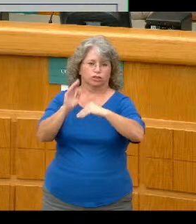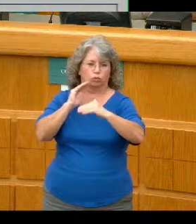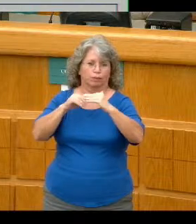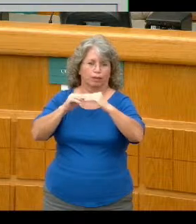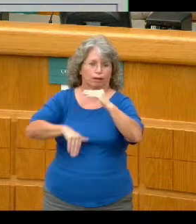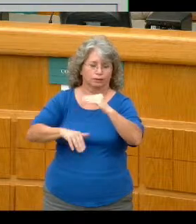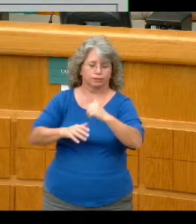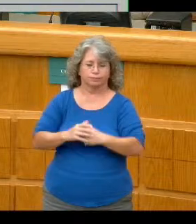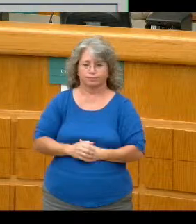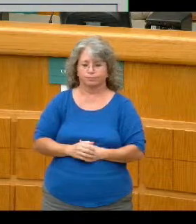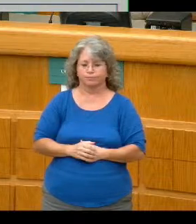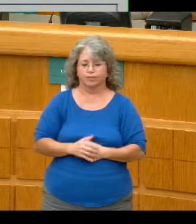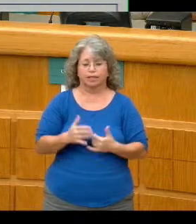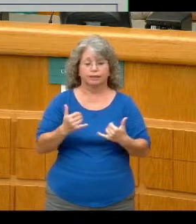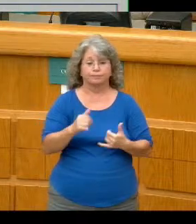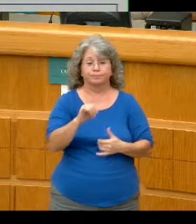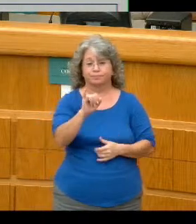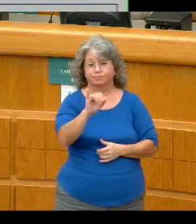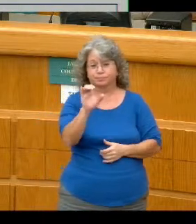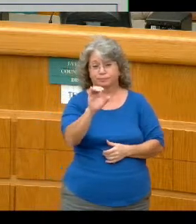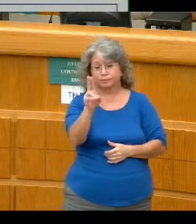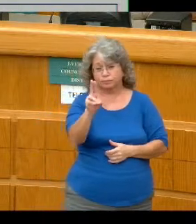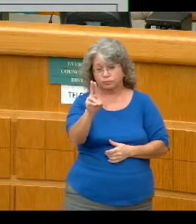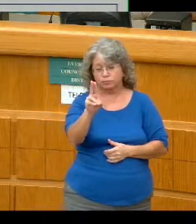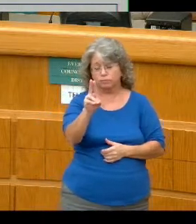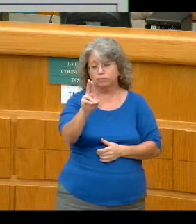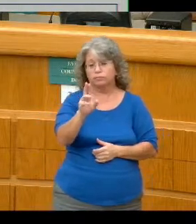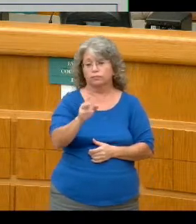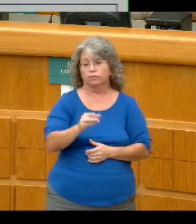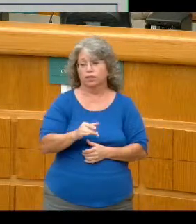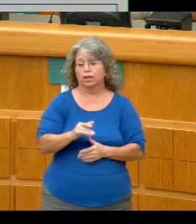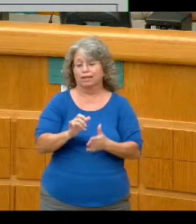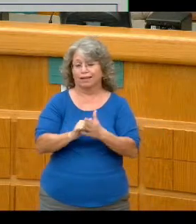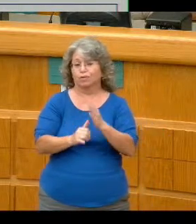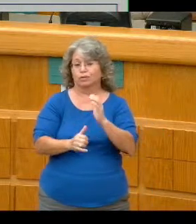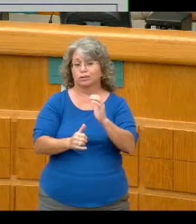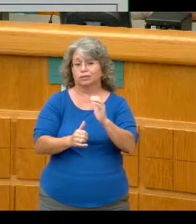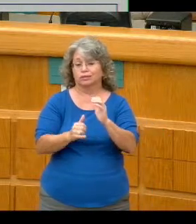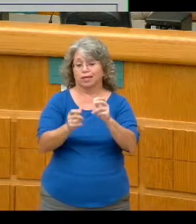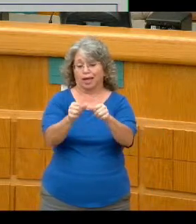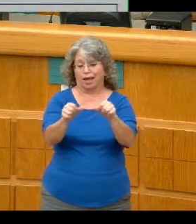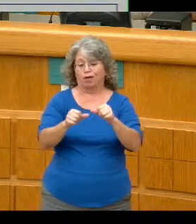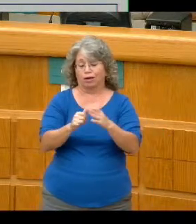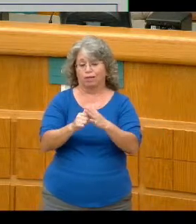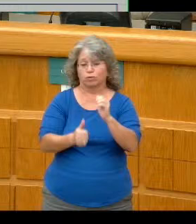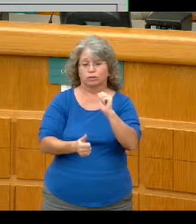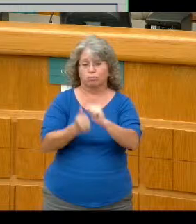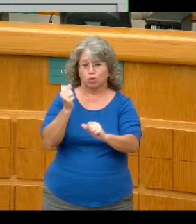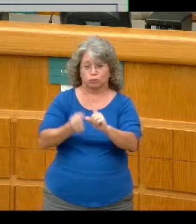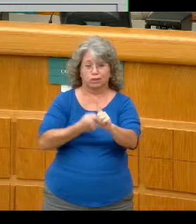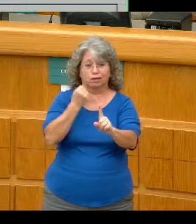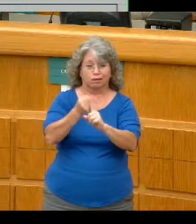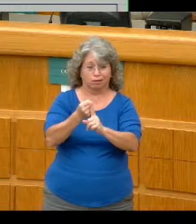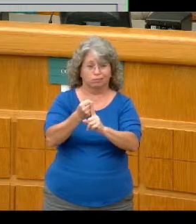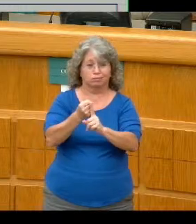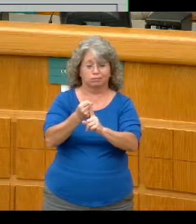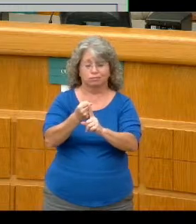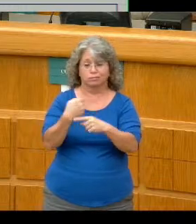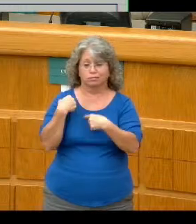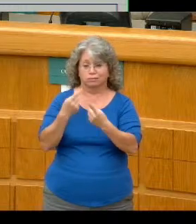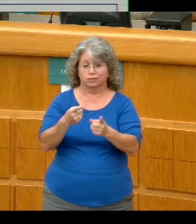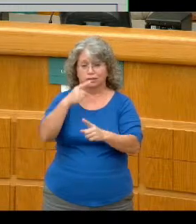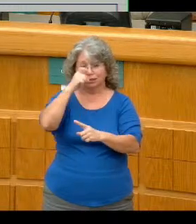the ICU was the part of the hospital that was the most affected by the COVID surge over the summer, and